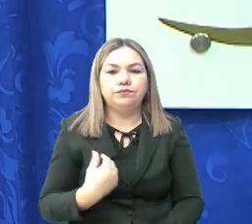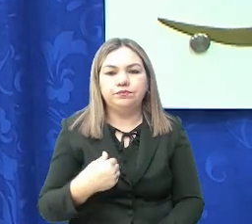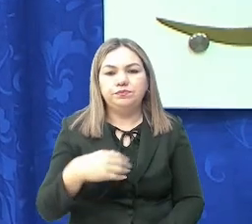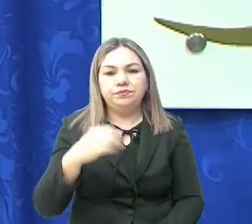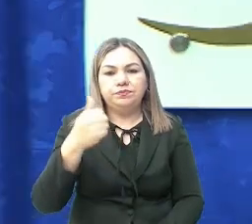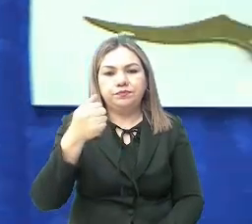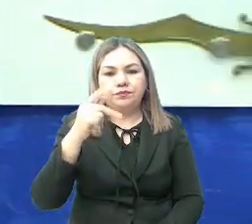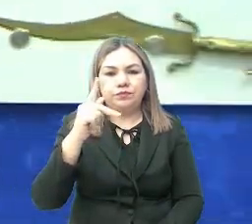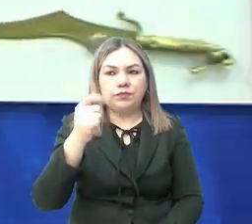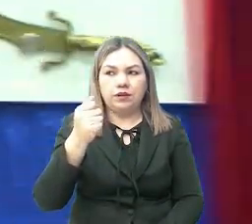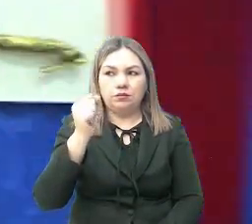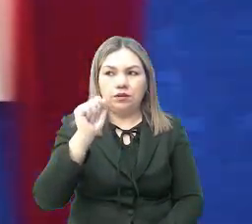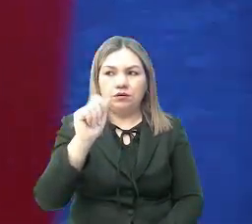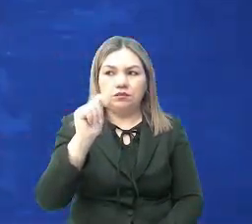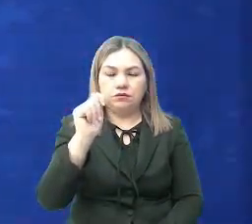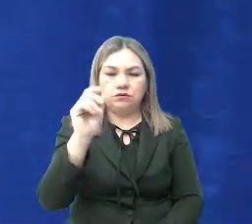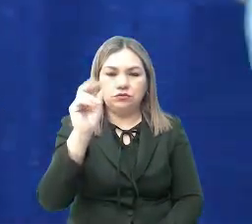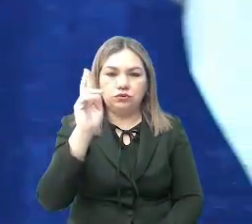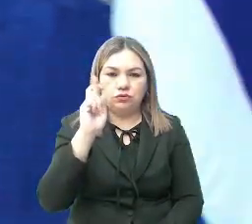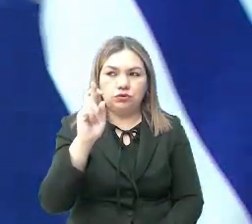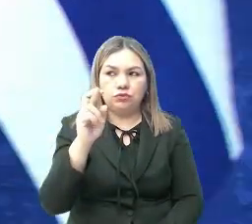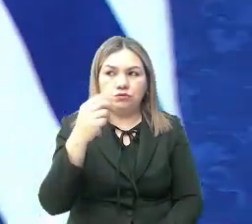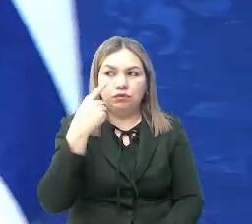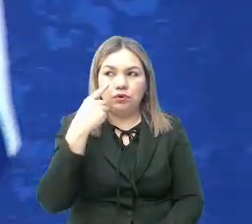Lord is the owner of the sheep.